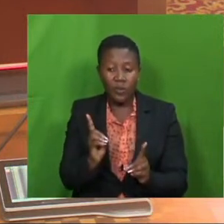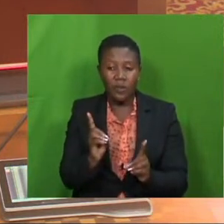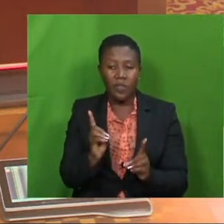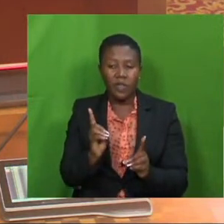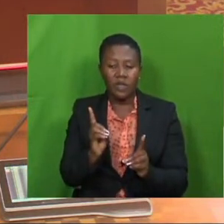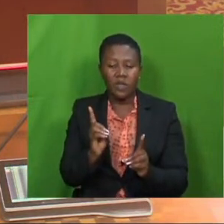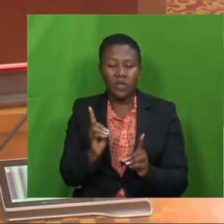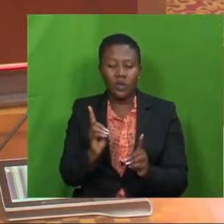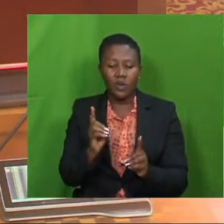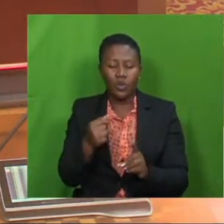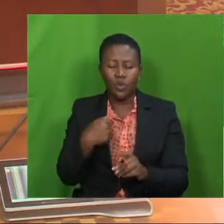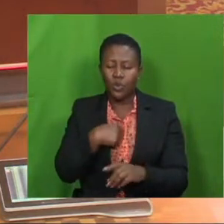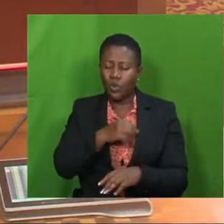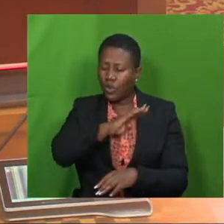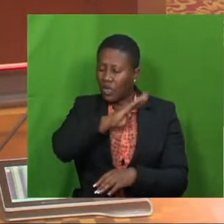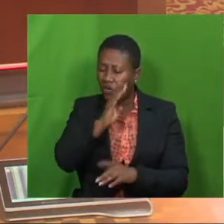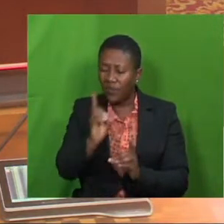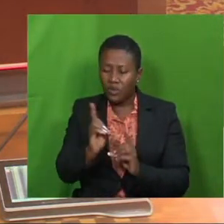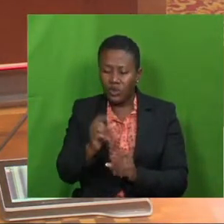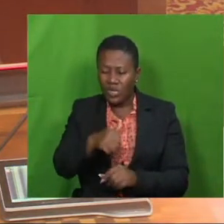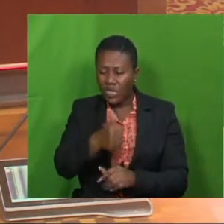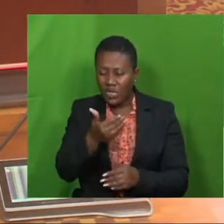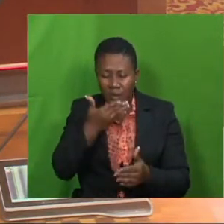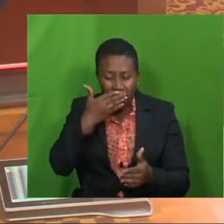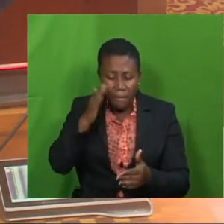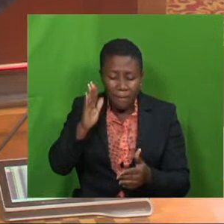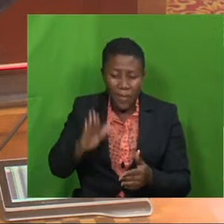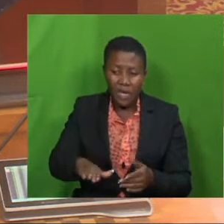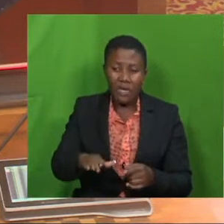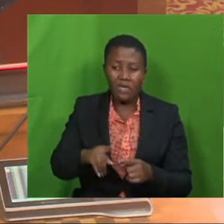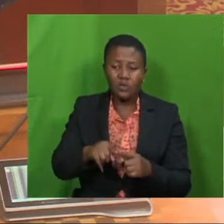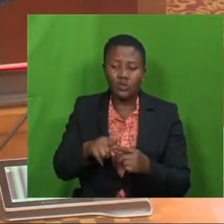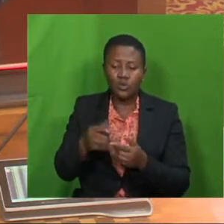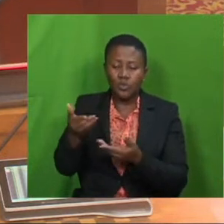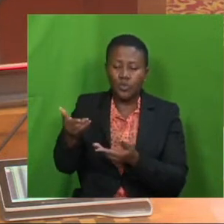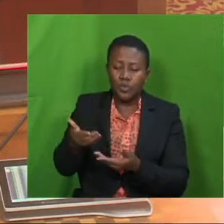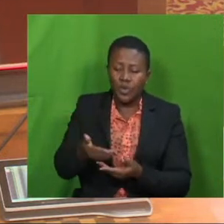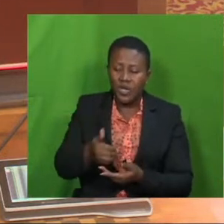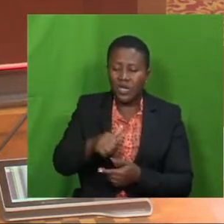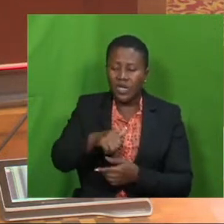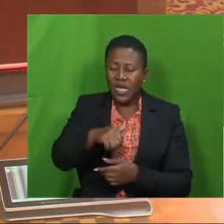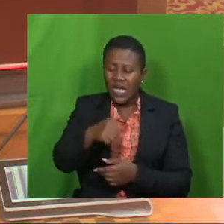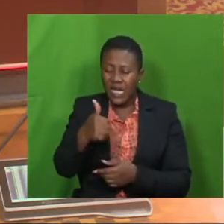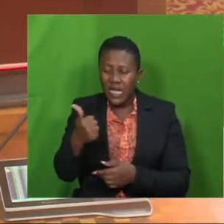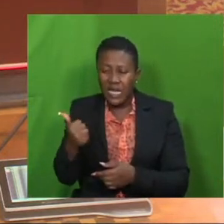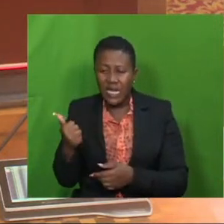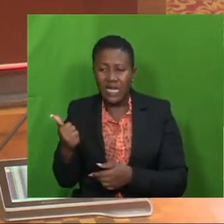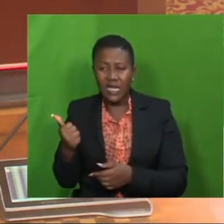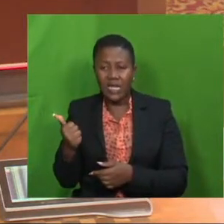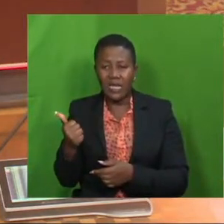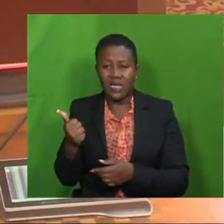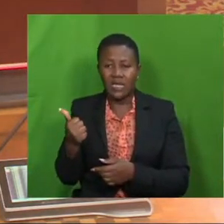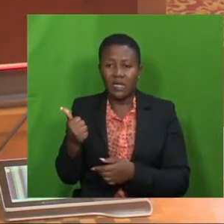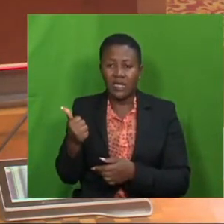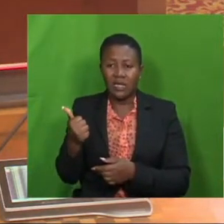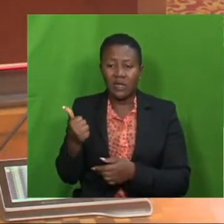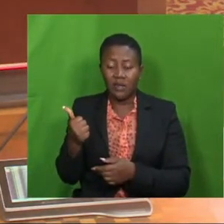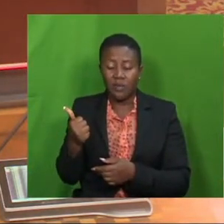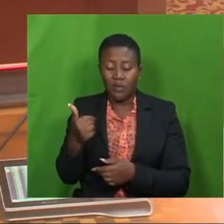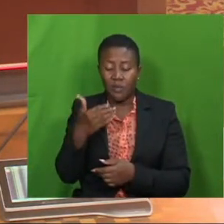anything that would give hope to any adventurists to, as it